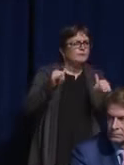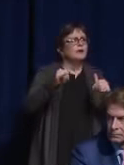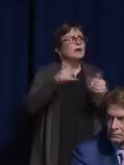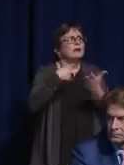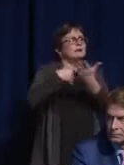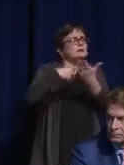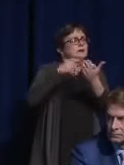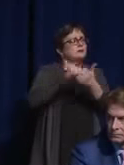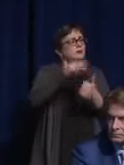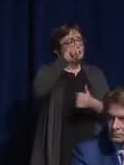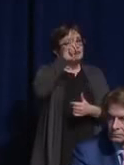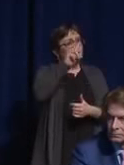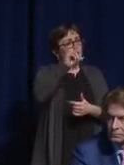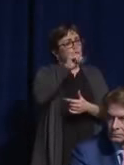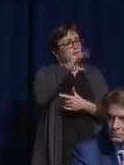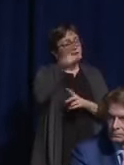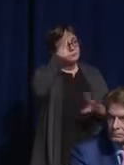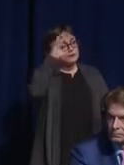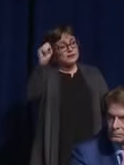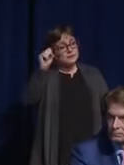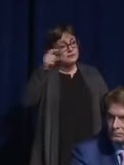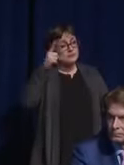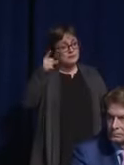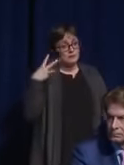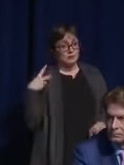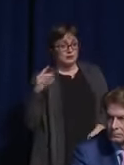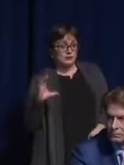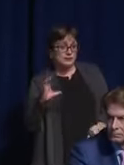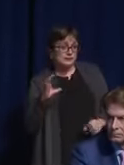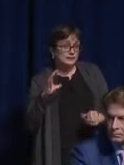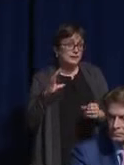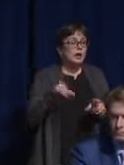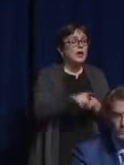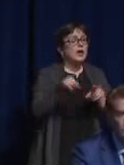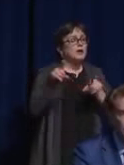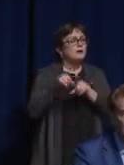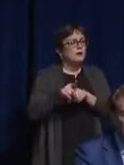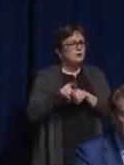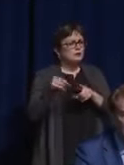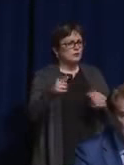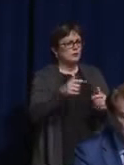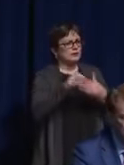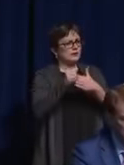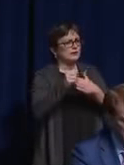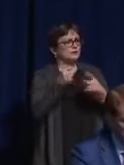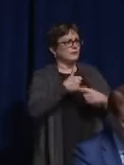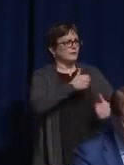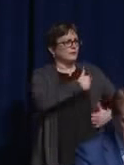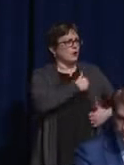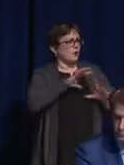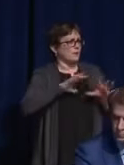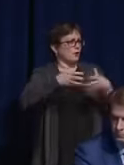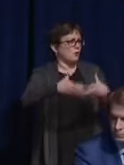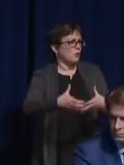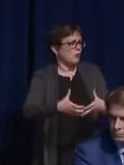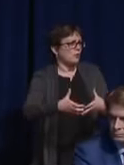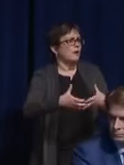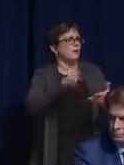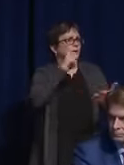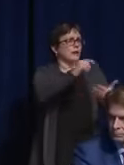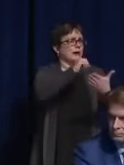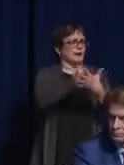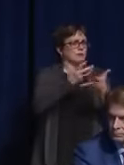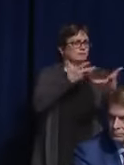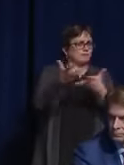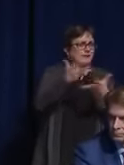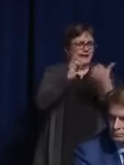after that an in-person meeting with the leadership of the Army Corps of Engineers. So thank you in advance for that. As I